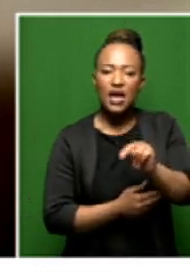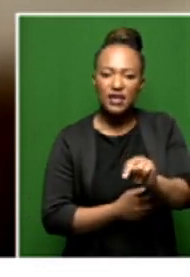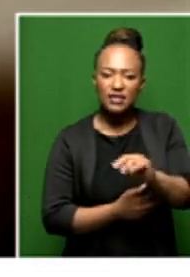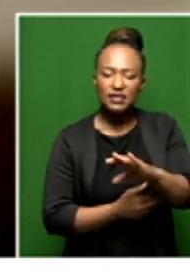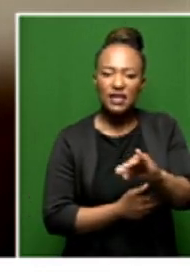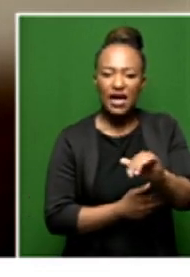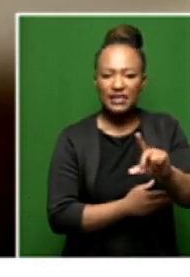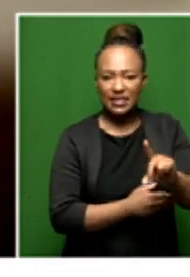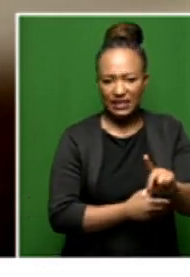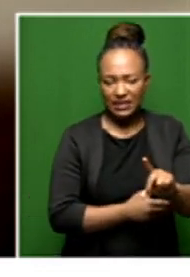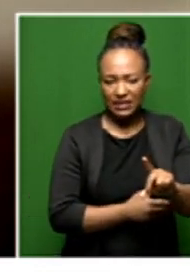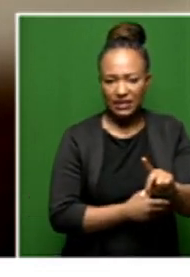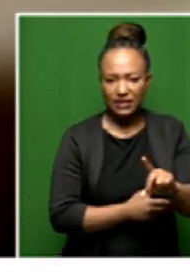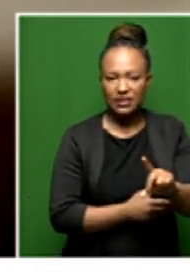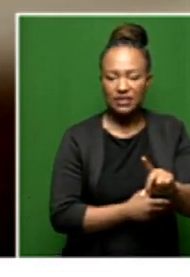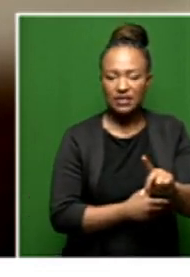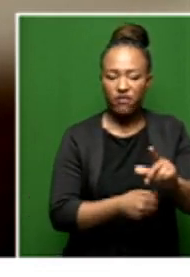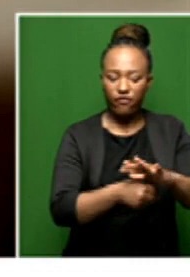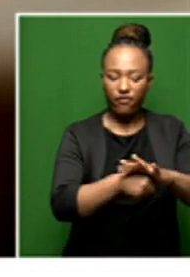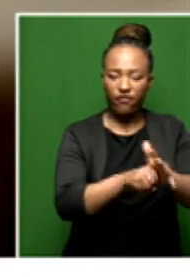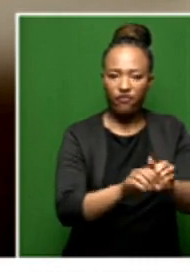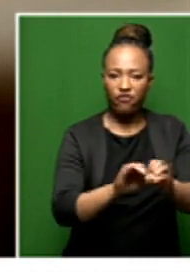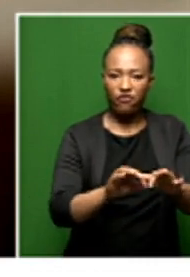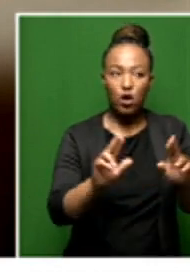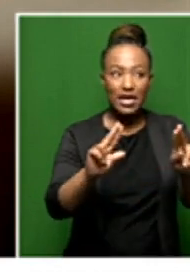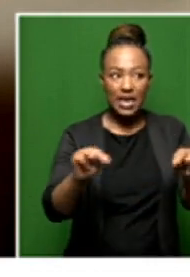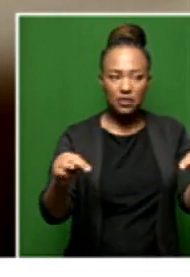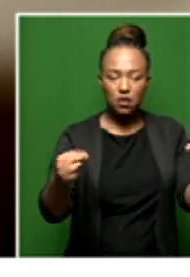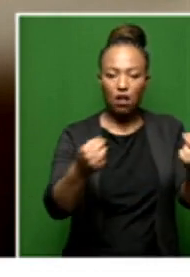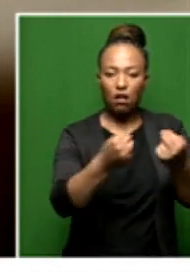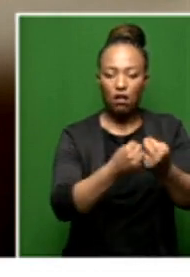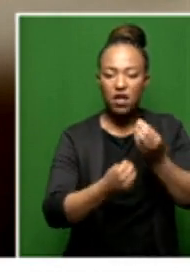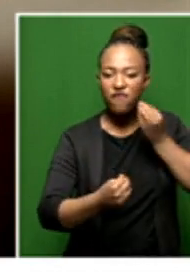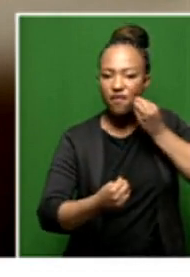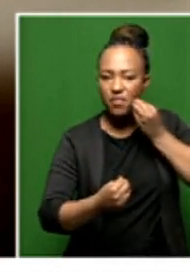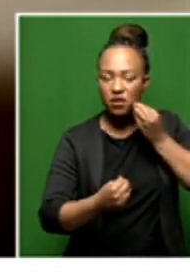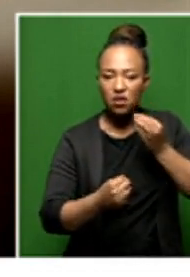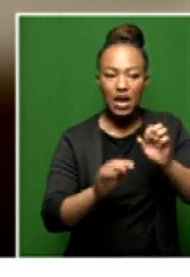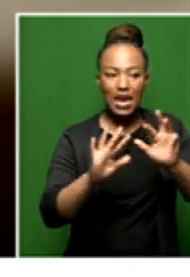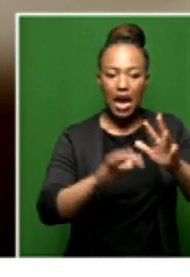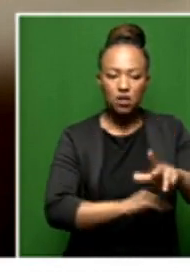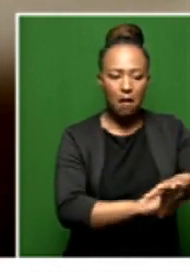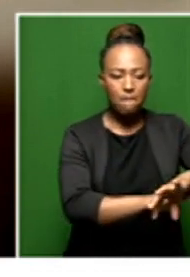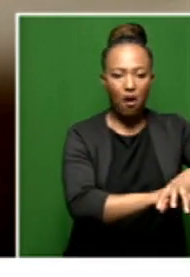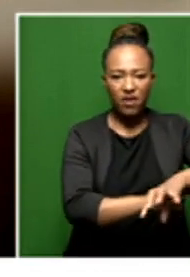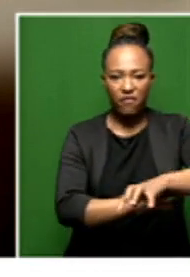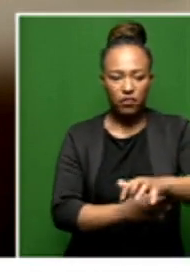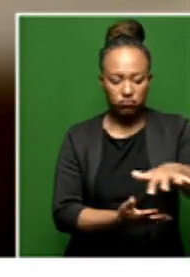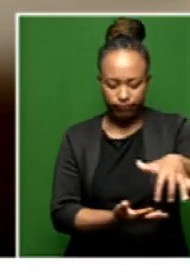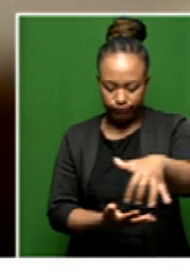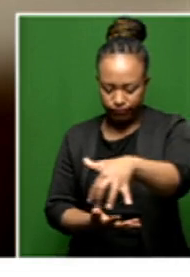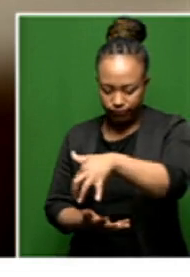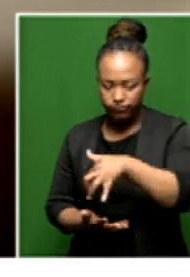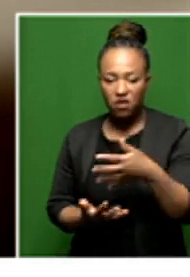COVID. And so we're talking about national data and looking across all 9 provinces. And she